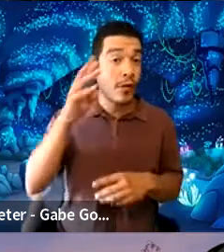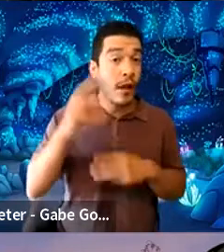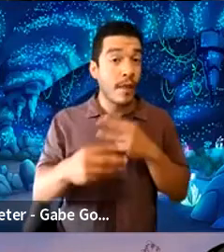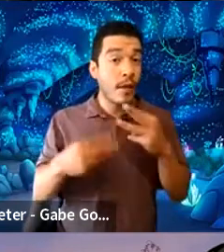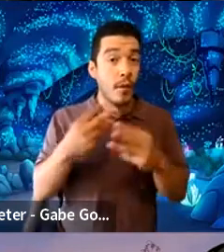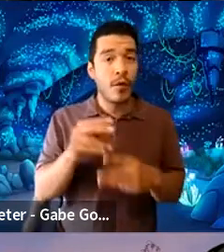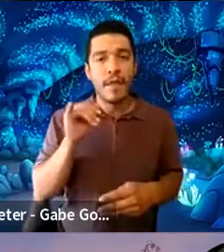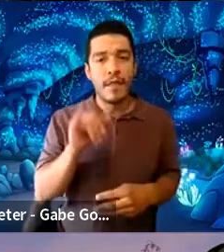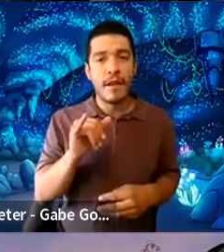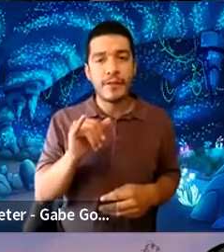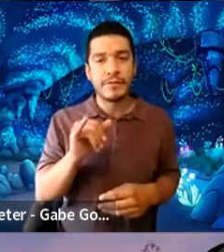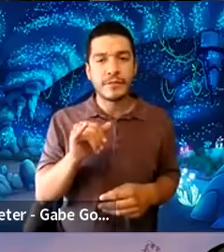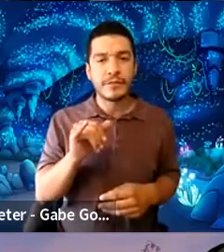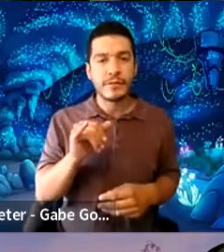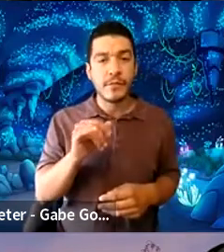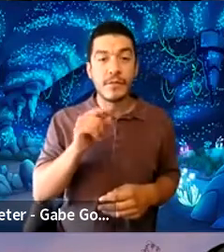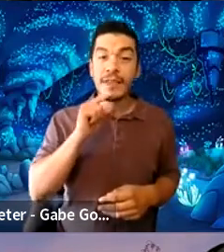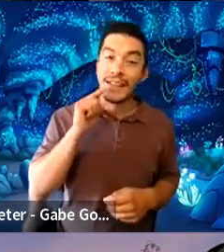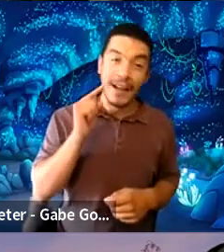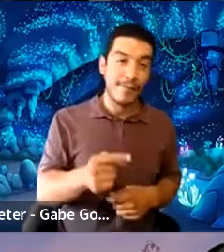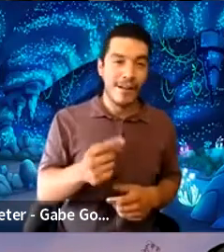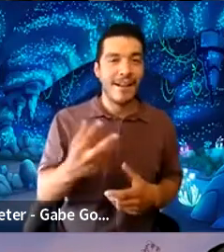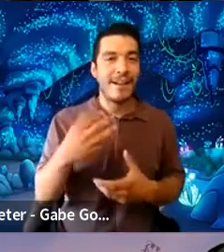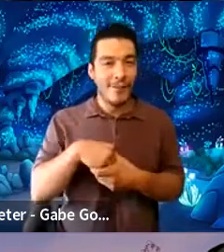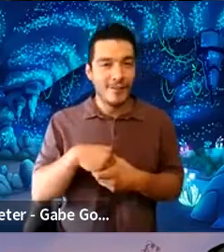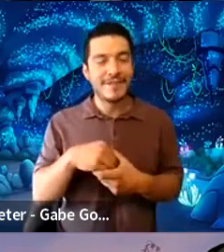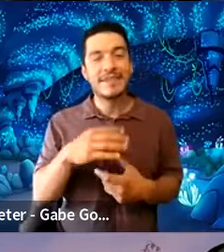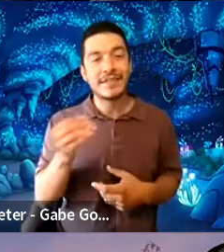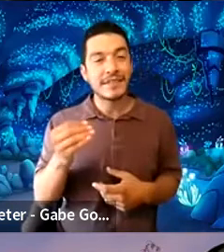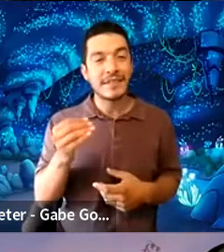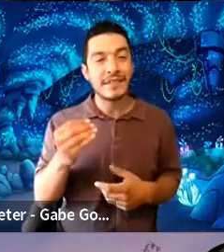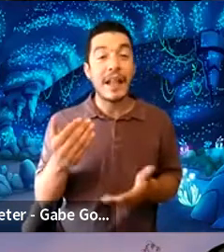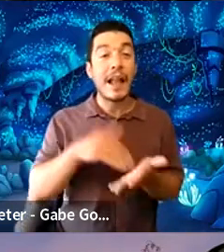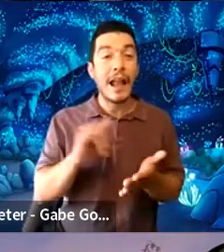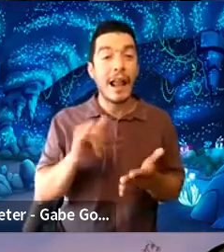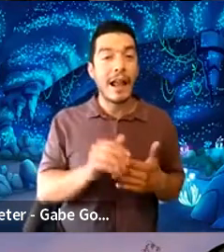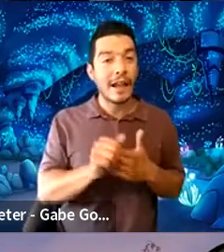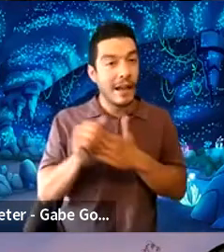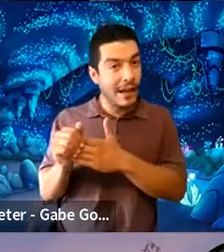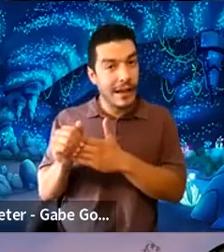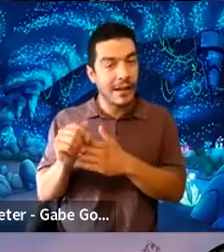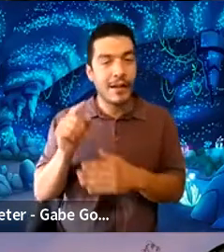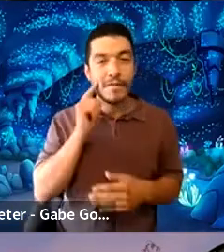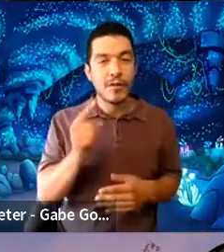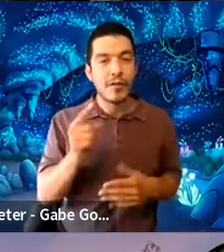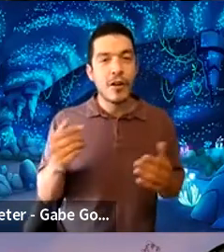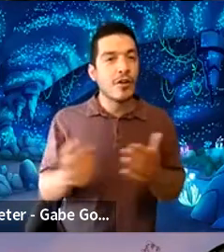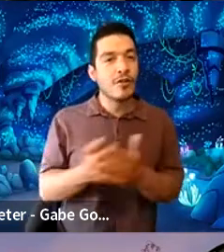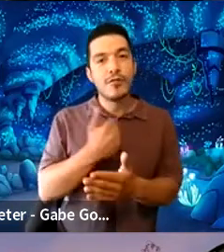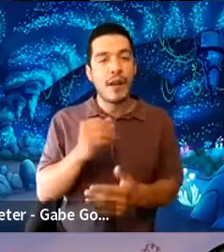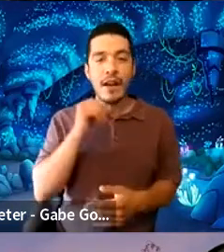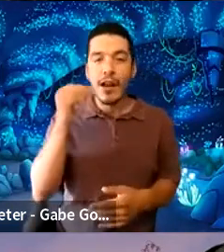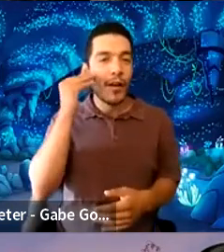that was, you know, absolutely inclusive. And again, like a guide to the new and the unknown